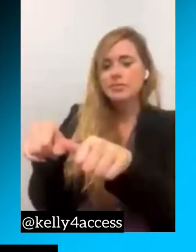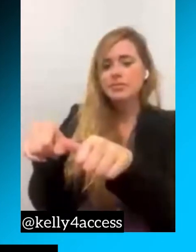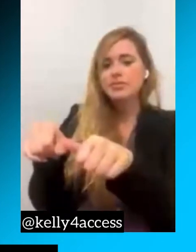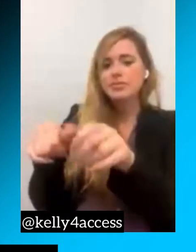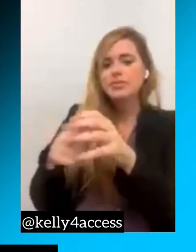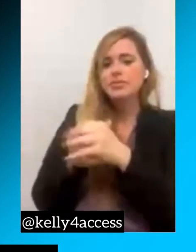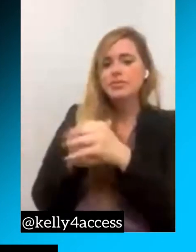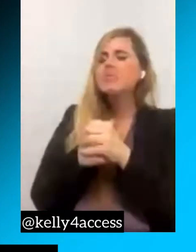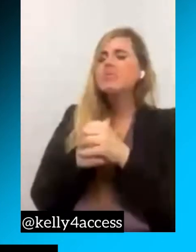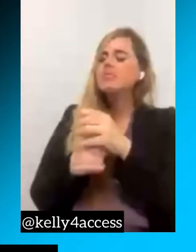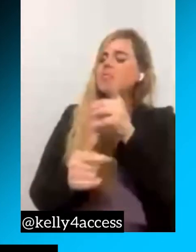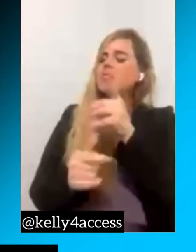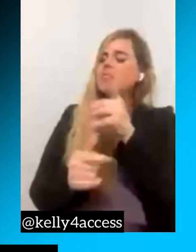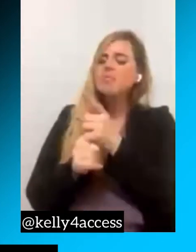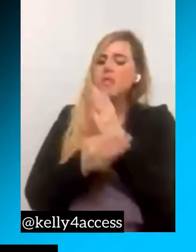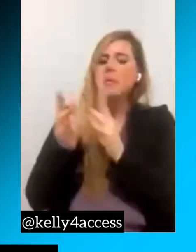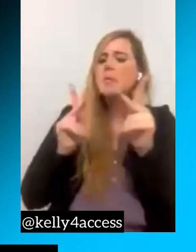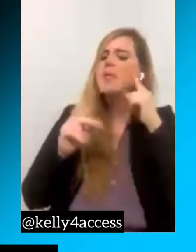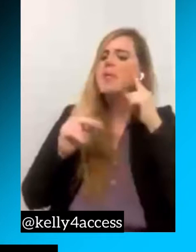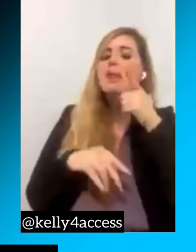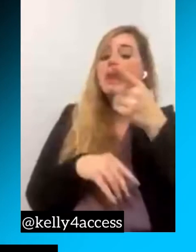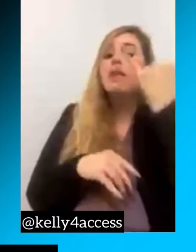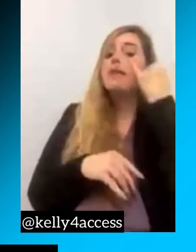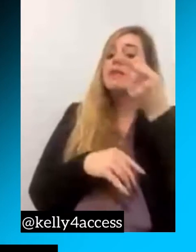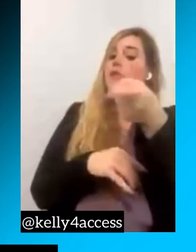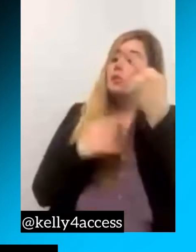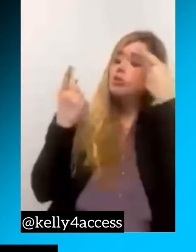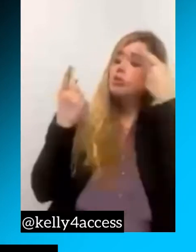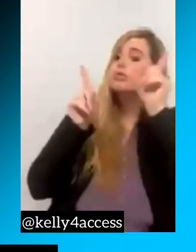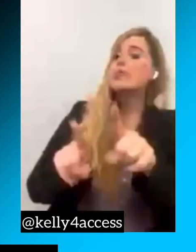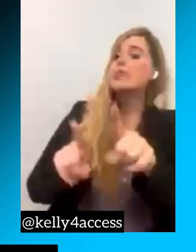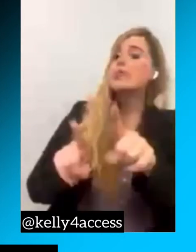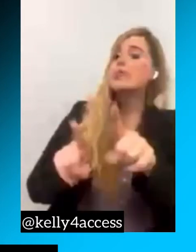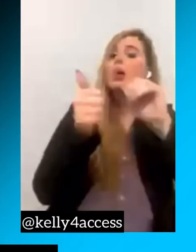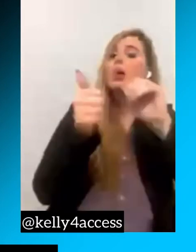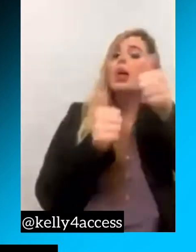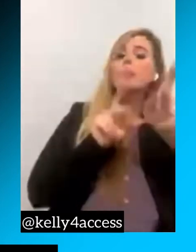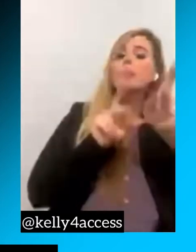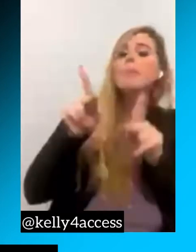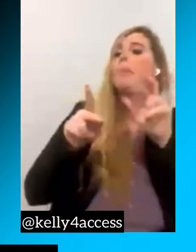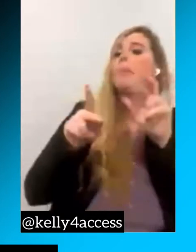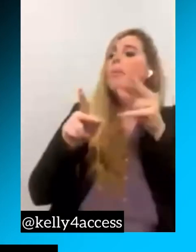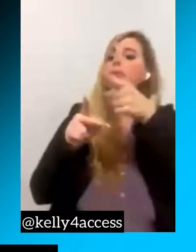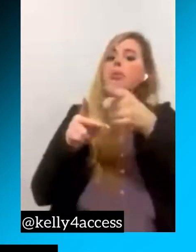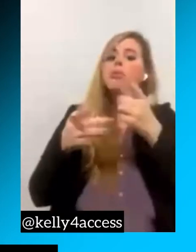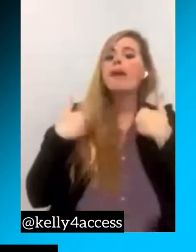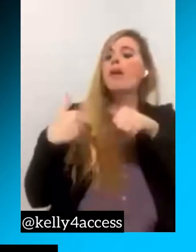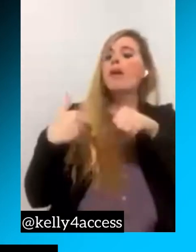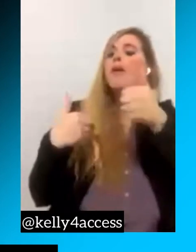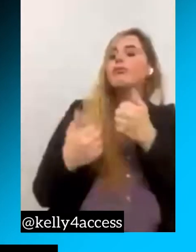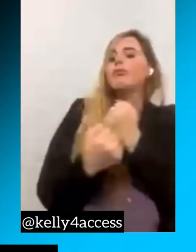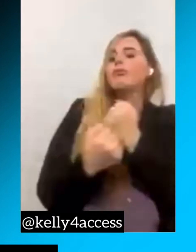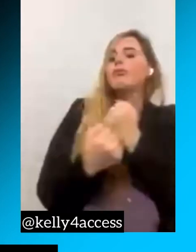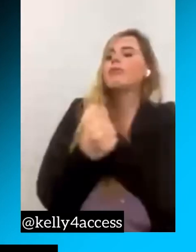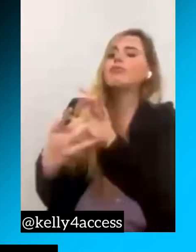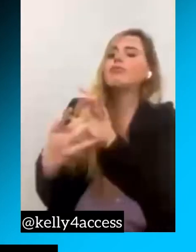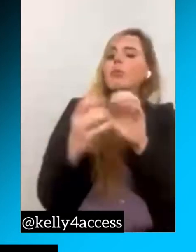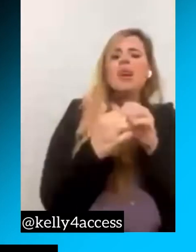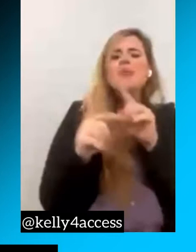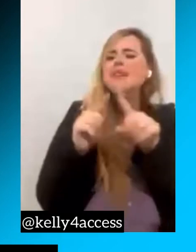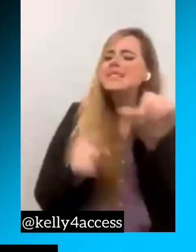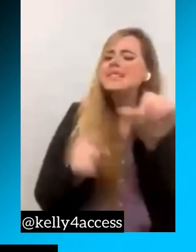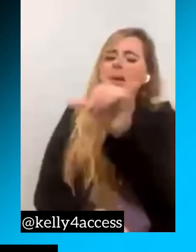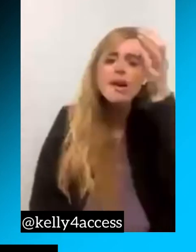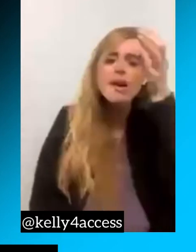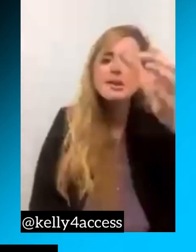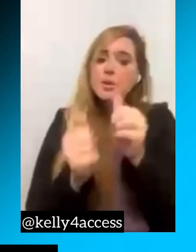Yeah, like you don't have the guarantee that it will last, but you have the same thing with monogamous relationships as well. You don't have